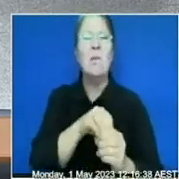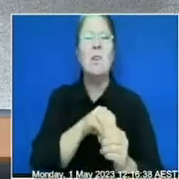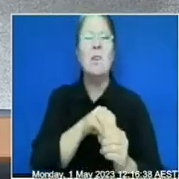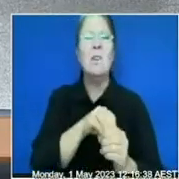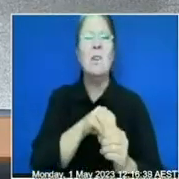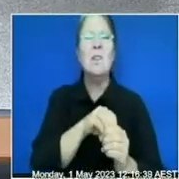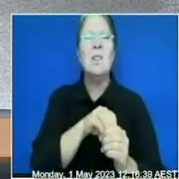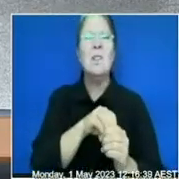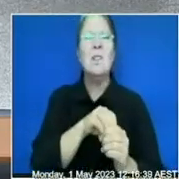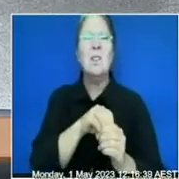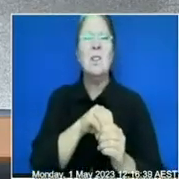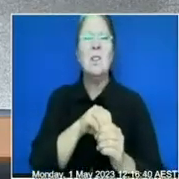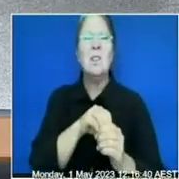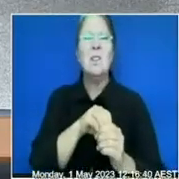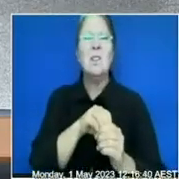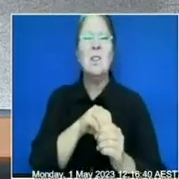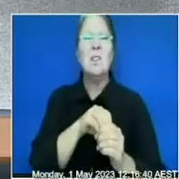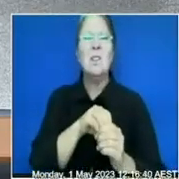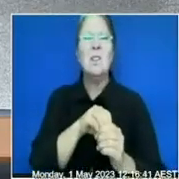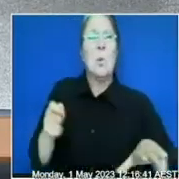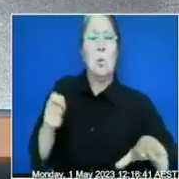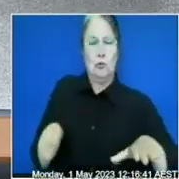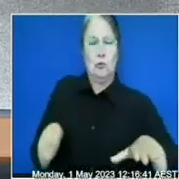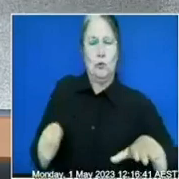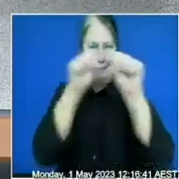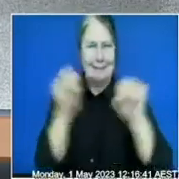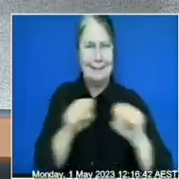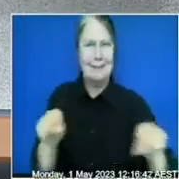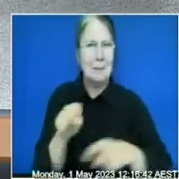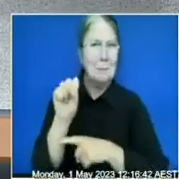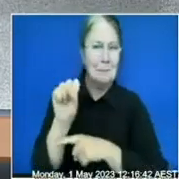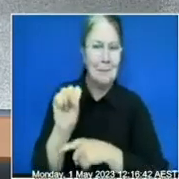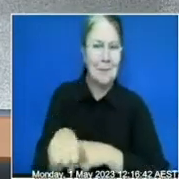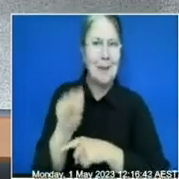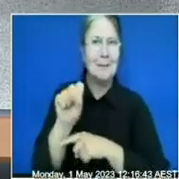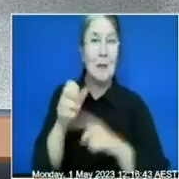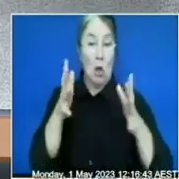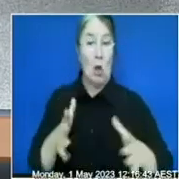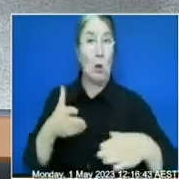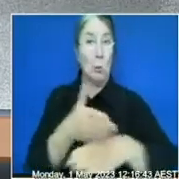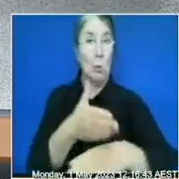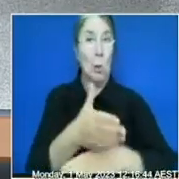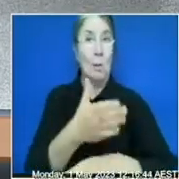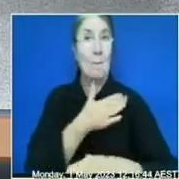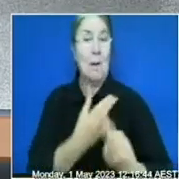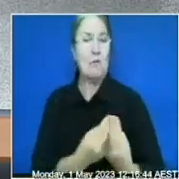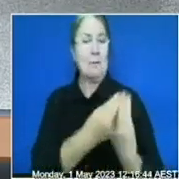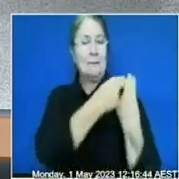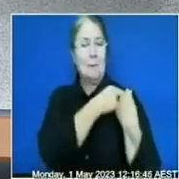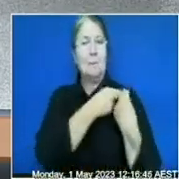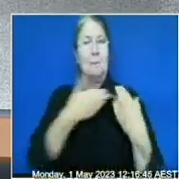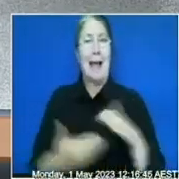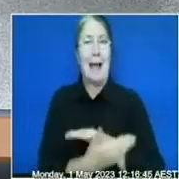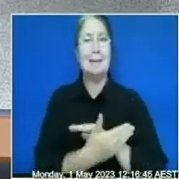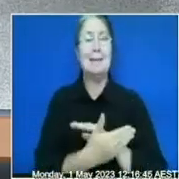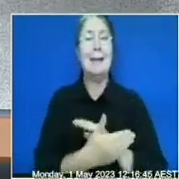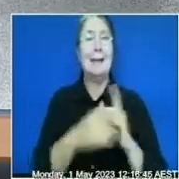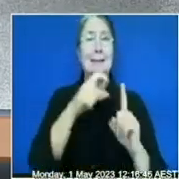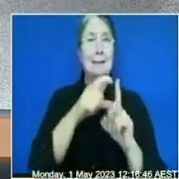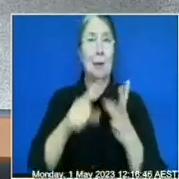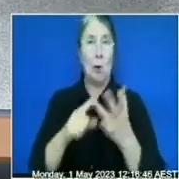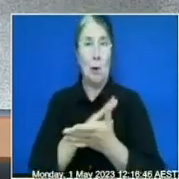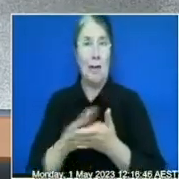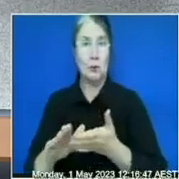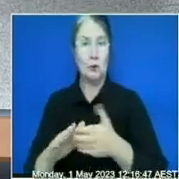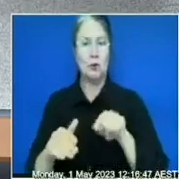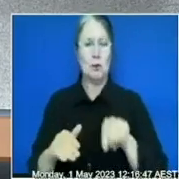to focus much more on the supporting Aboriginal social and emotional wellbeing to